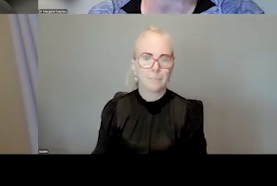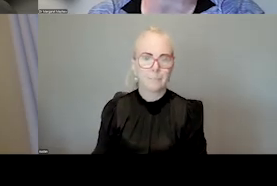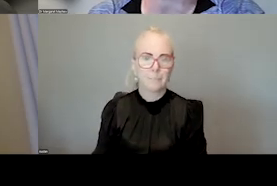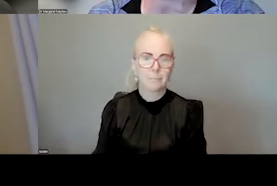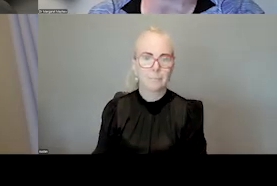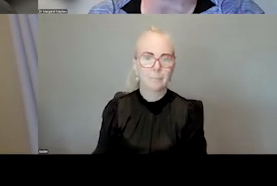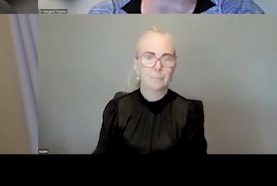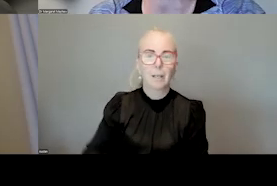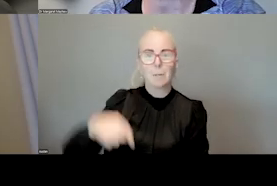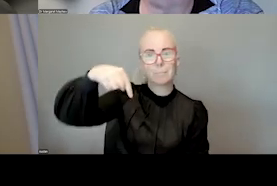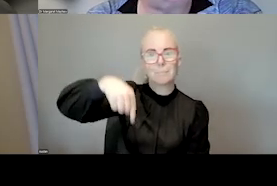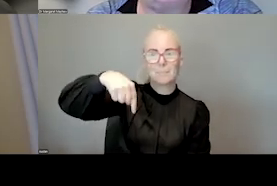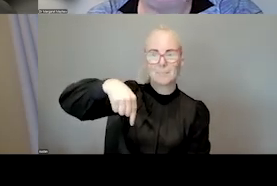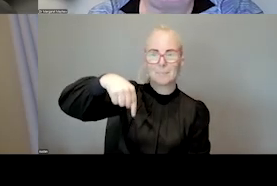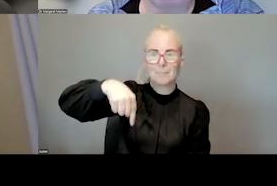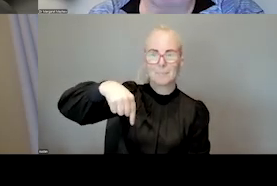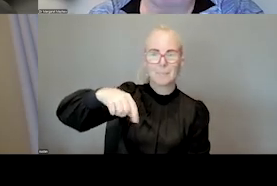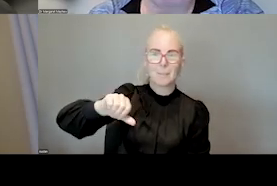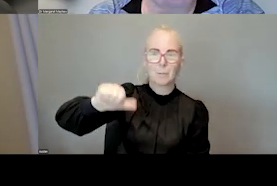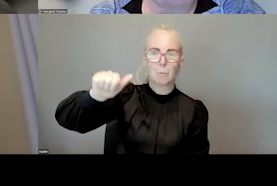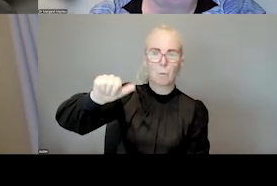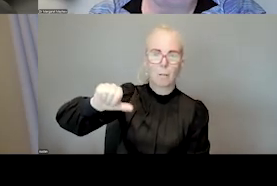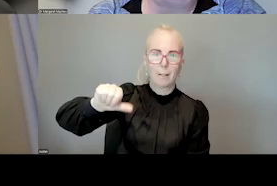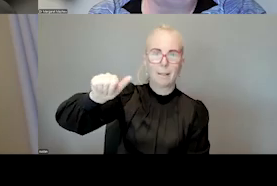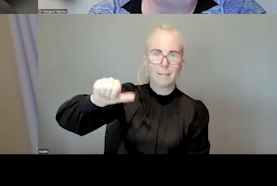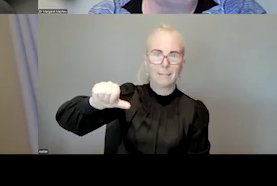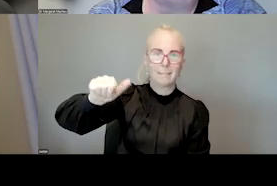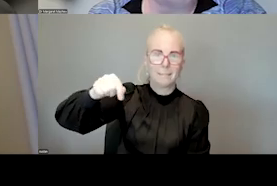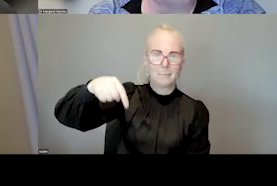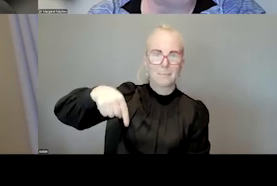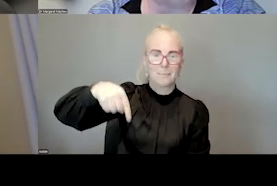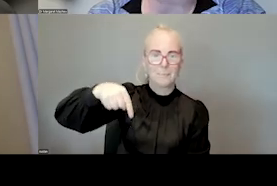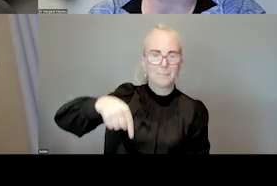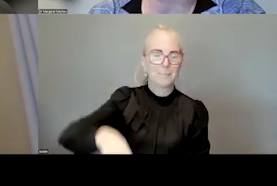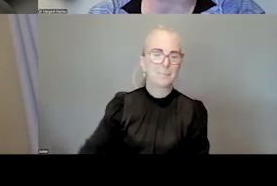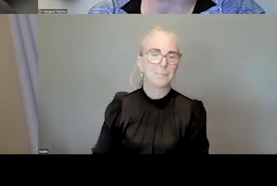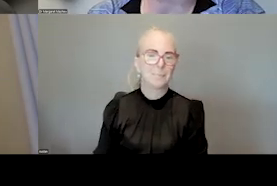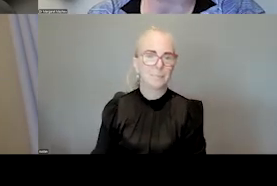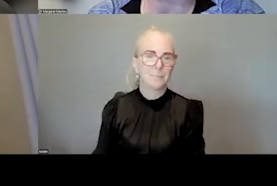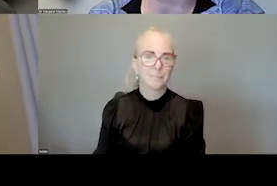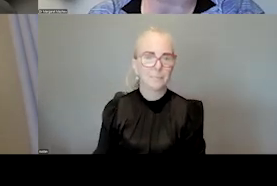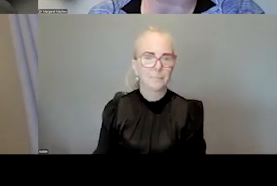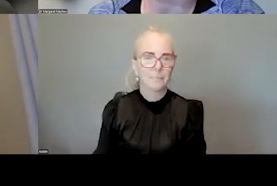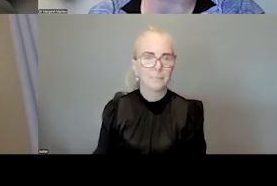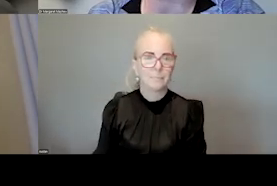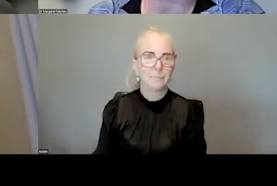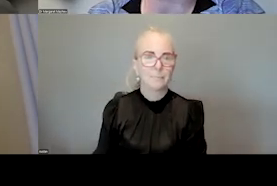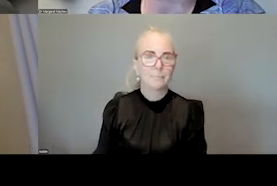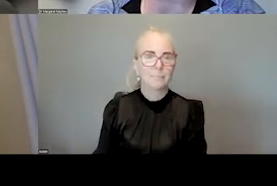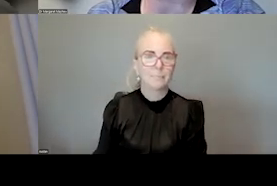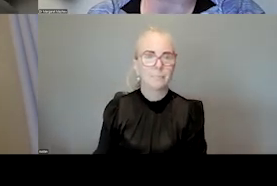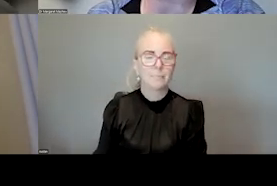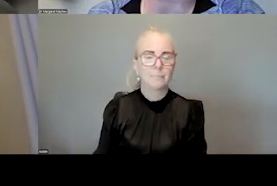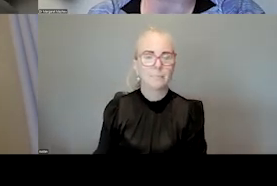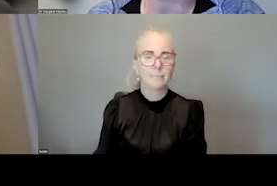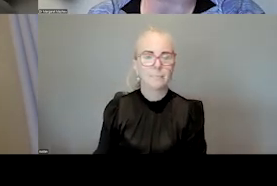and go back in and we'll scroll back down again. Da, da, da, and then here we go. Here we have ourselves a